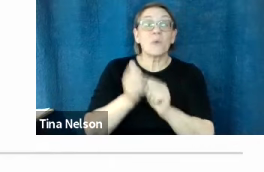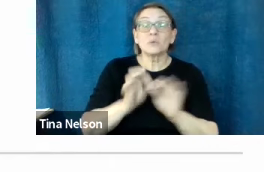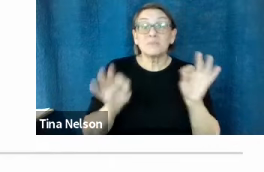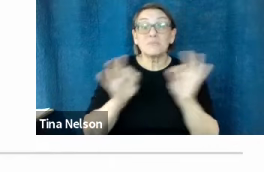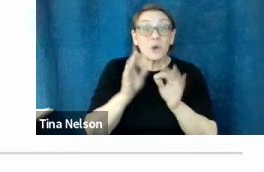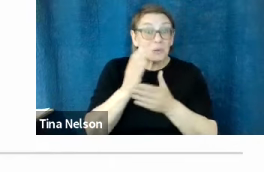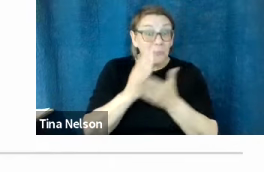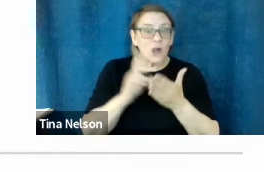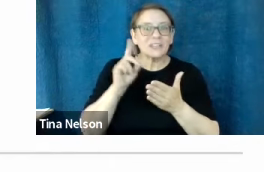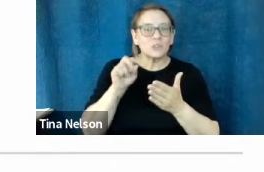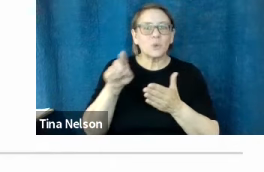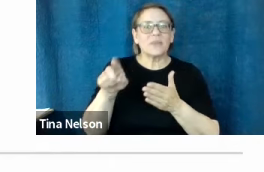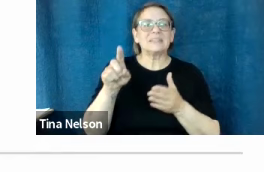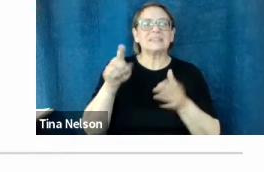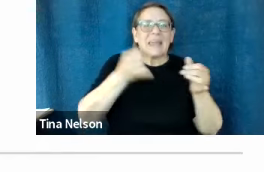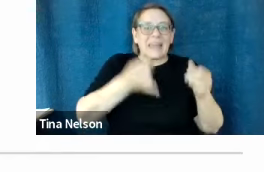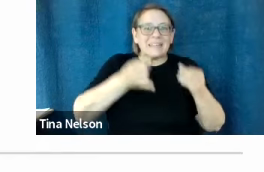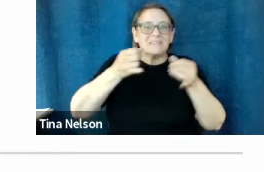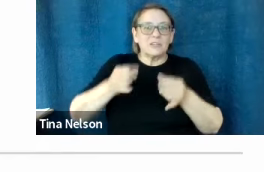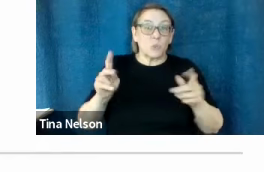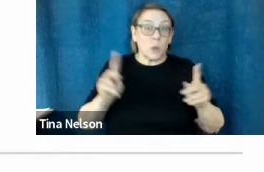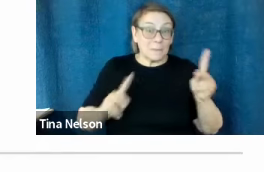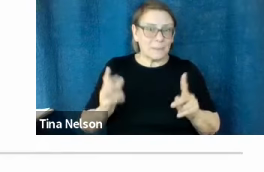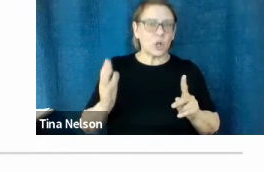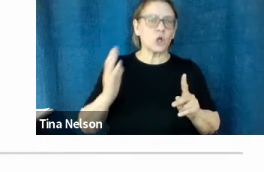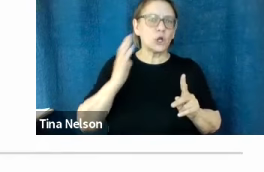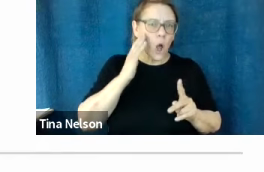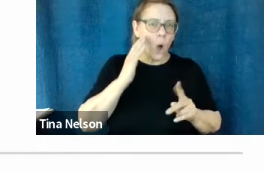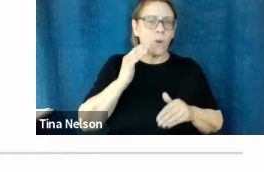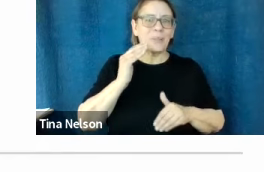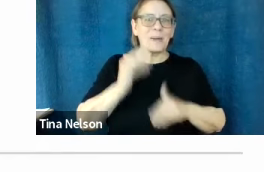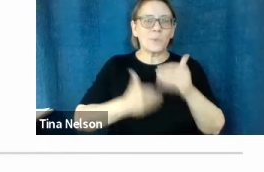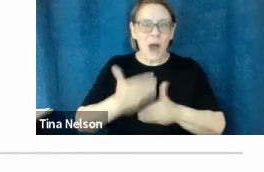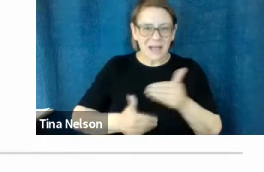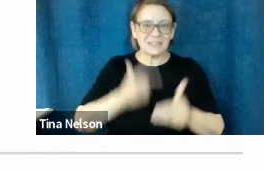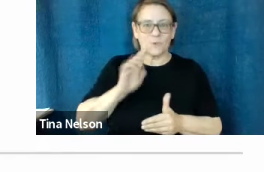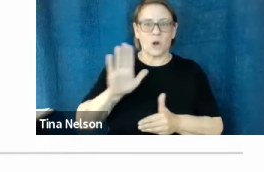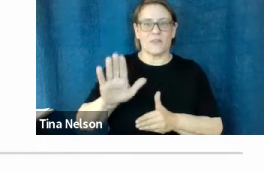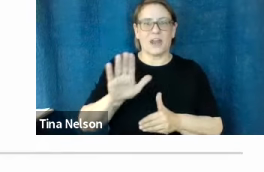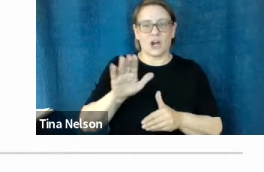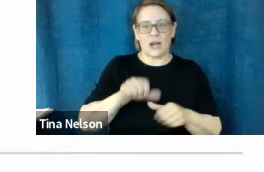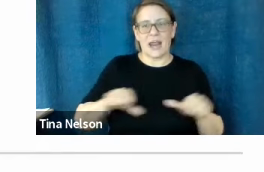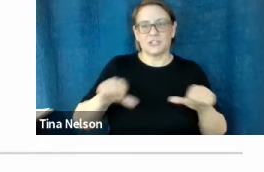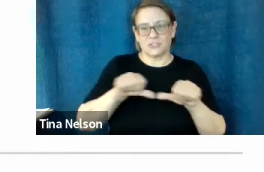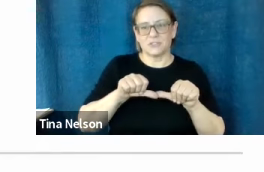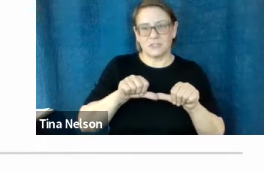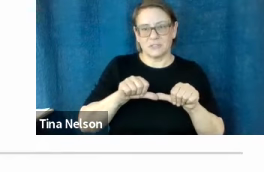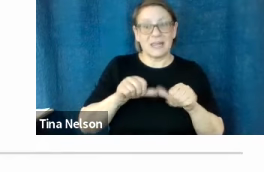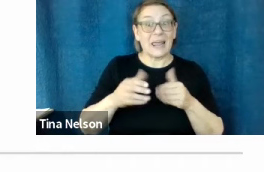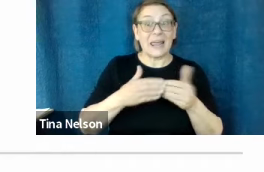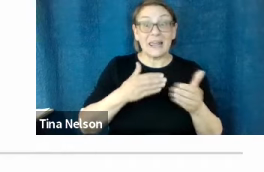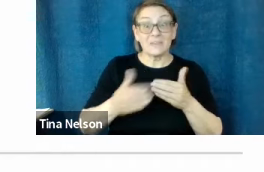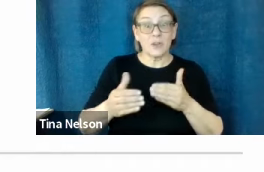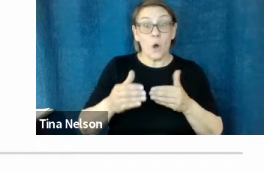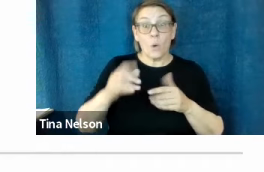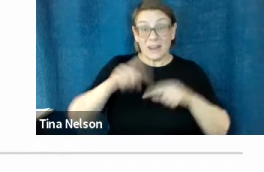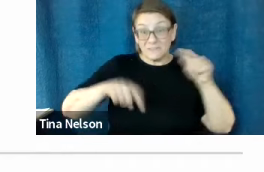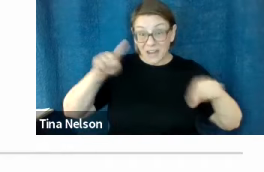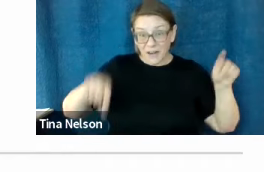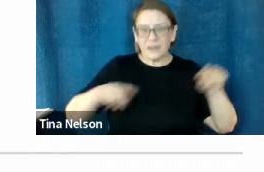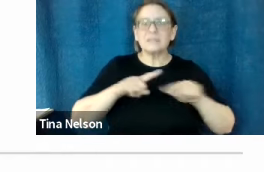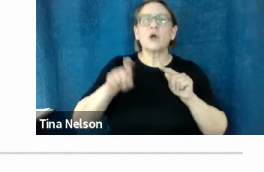thing is, do these individual healthcare providers know the processes within their own facilities, even though those facilities may vary in their